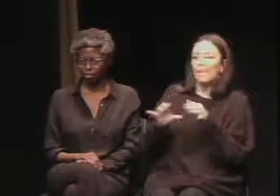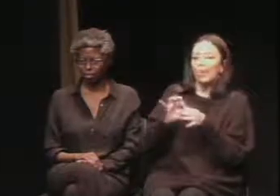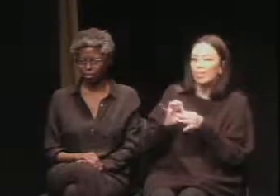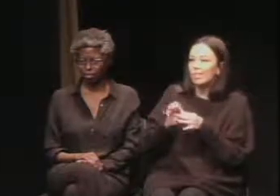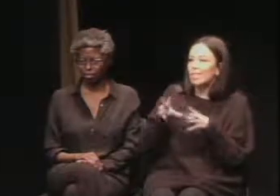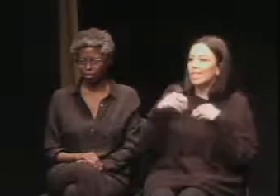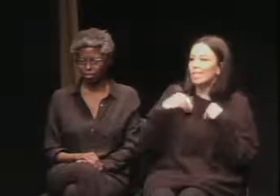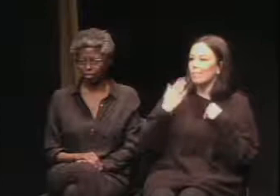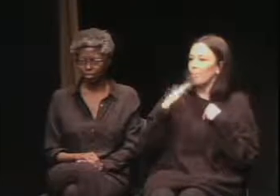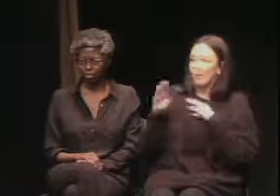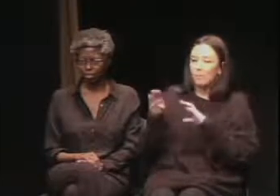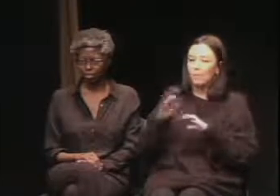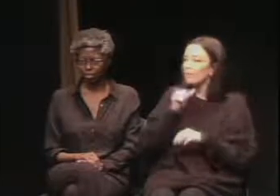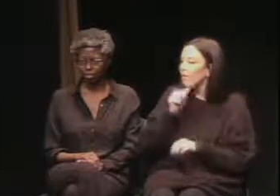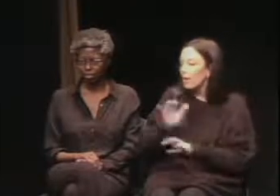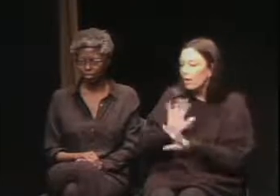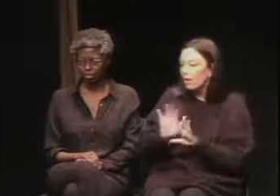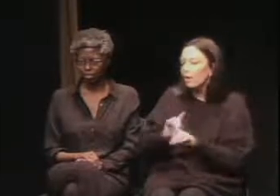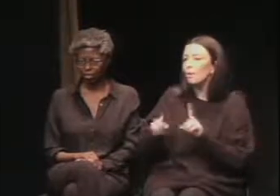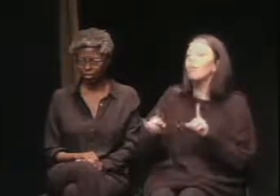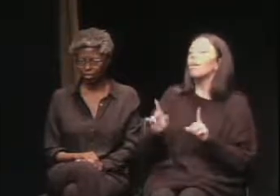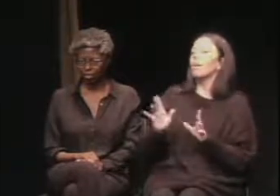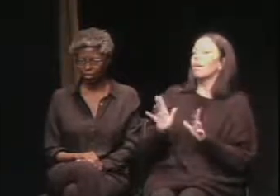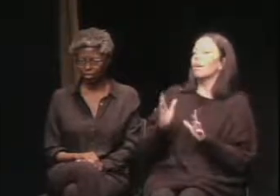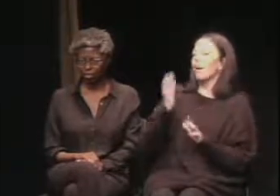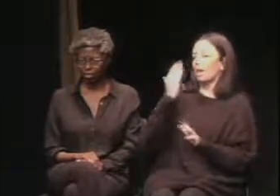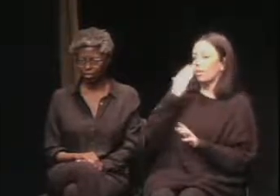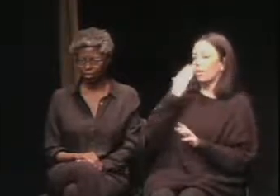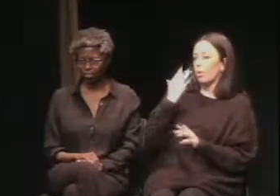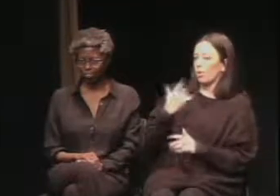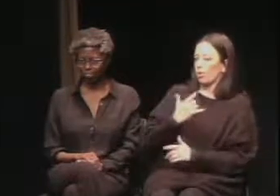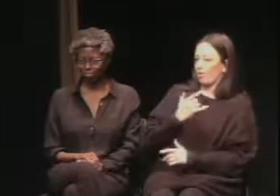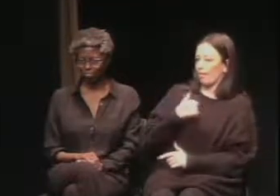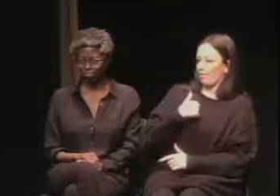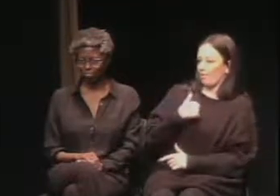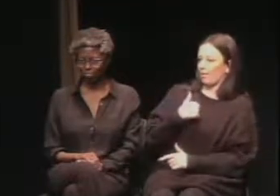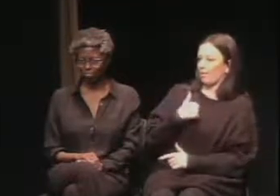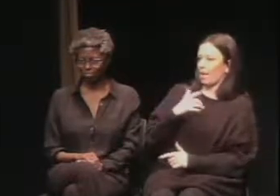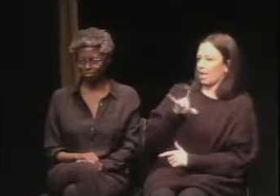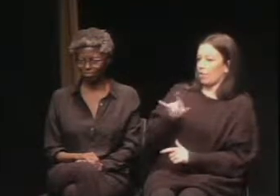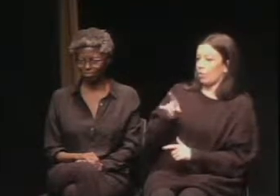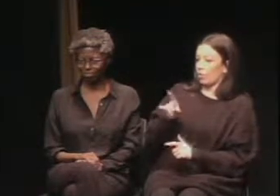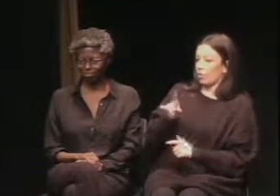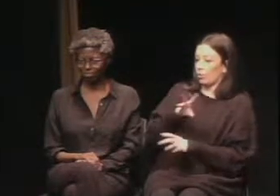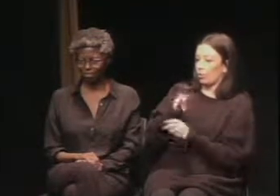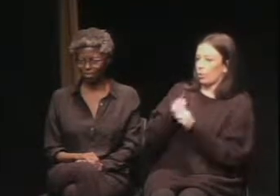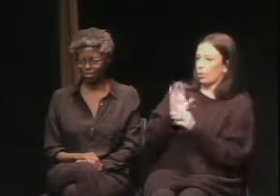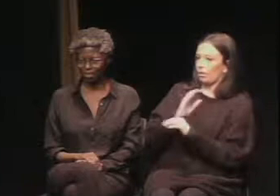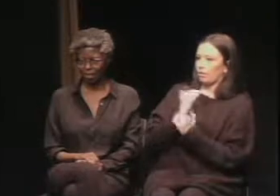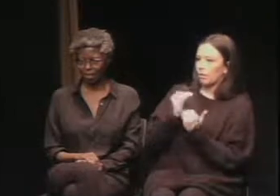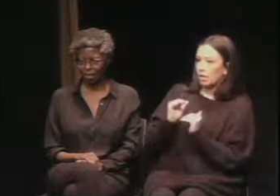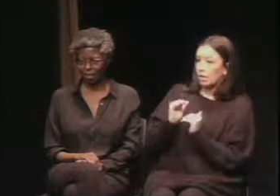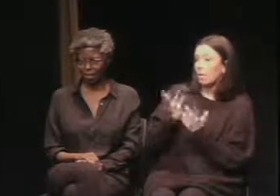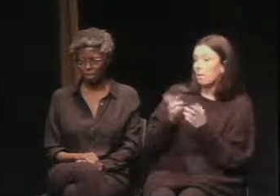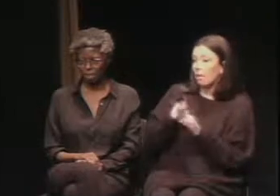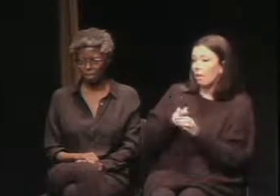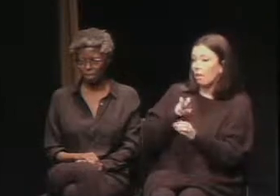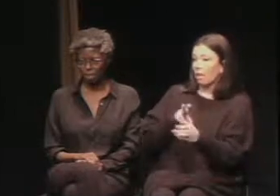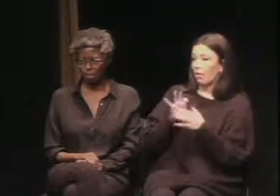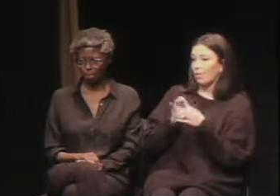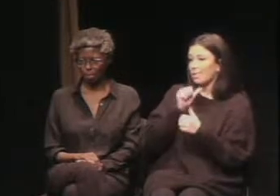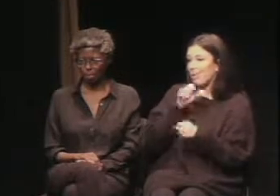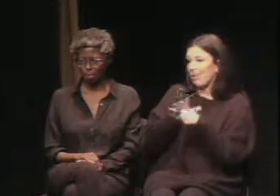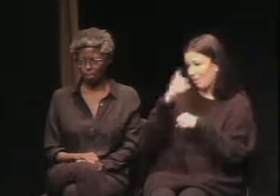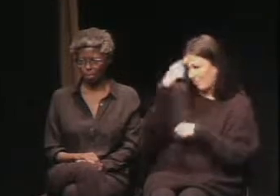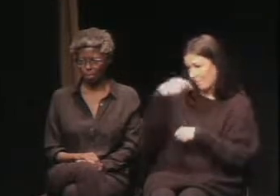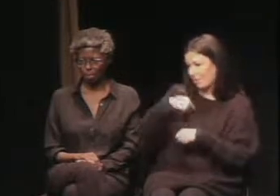accept those bad things. But I know that you love me. Mm-hmm. This is what you have. Mm-hmm. And I may have to step away from this because it's not enough for